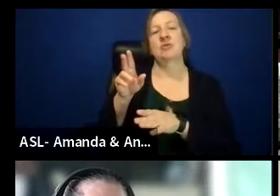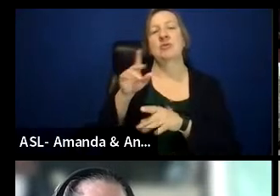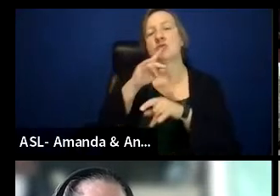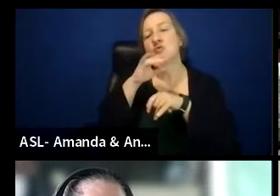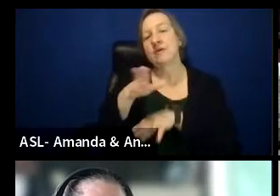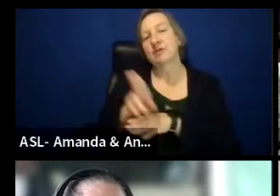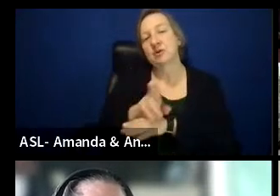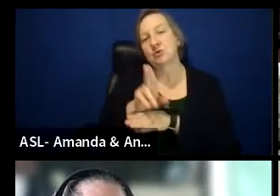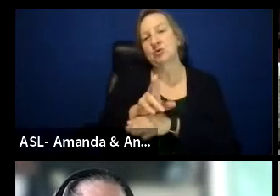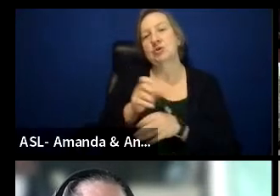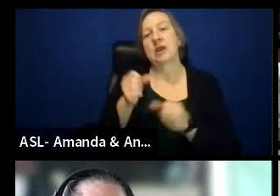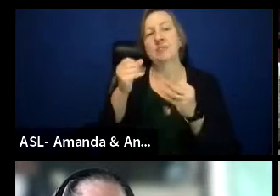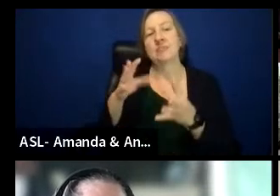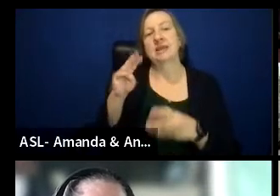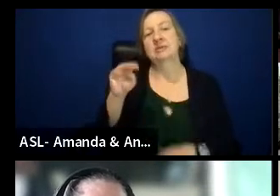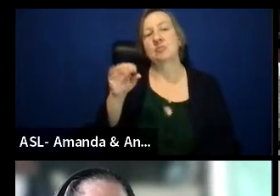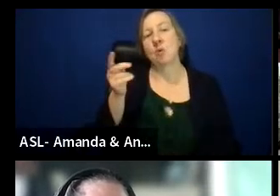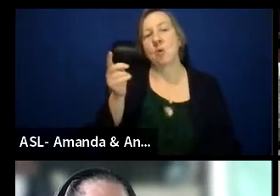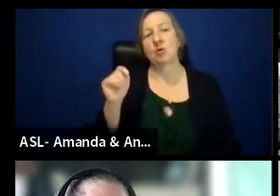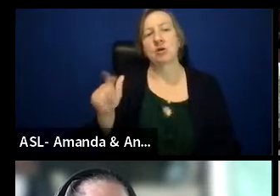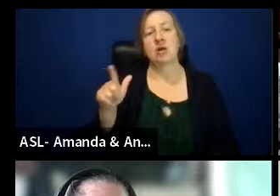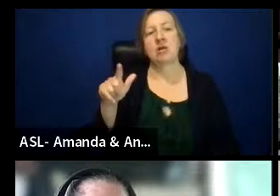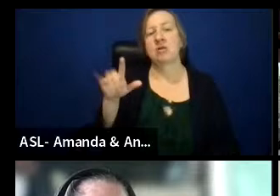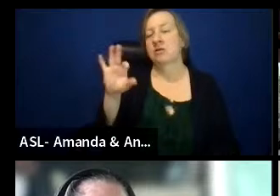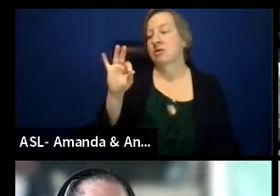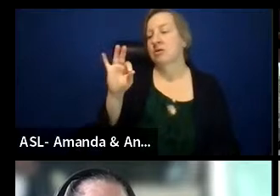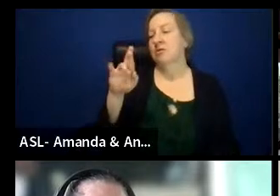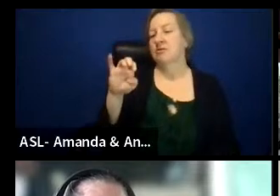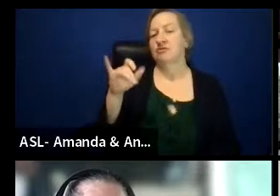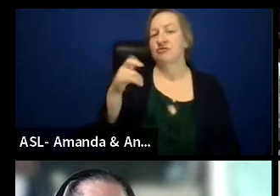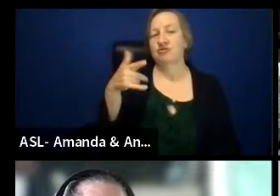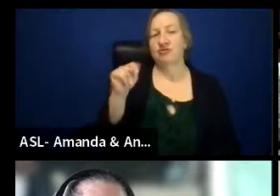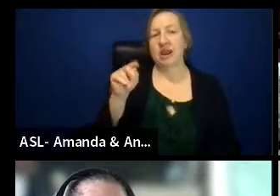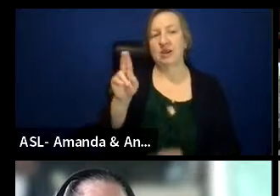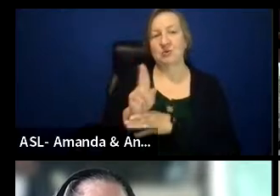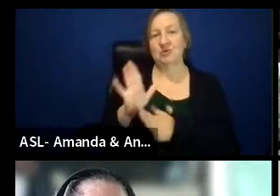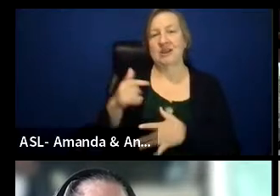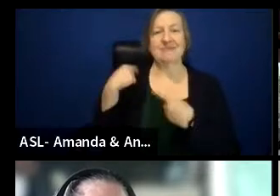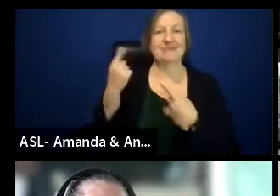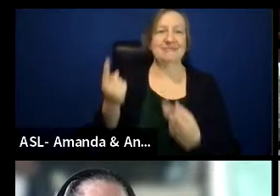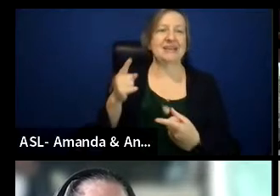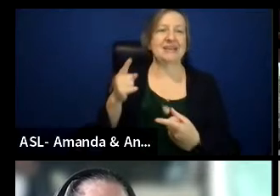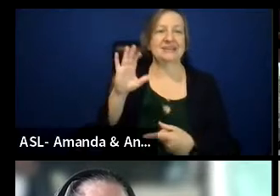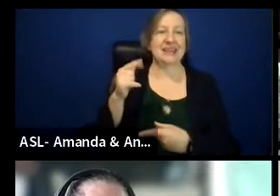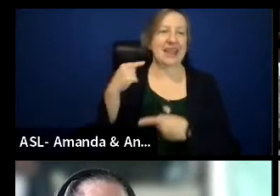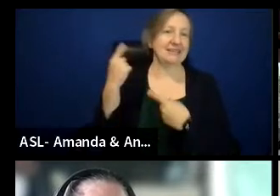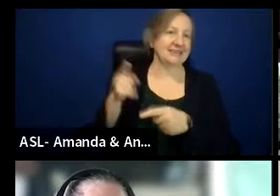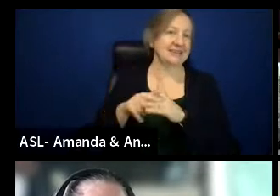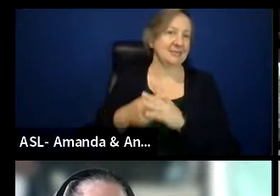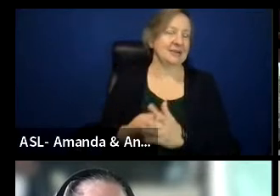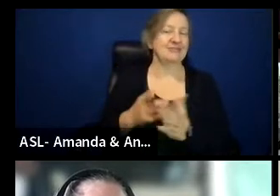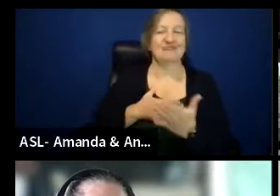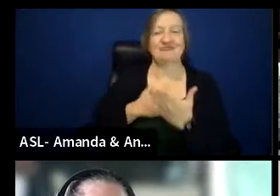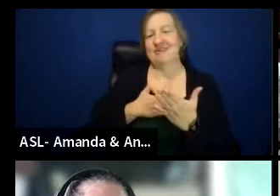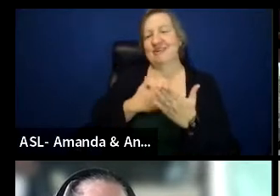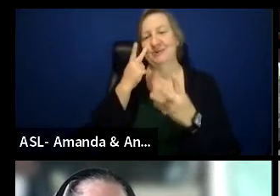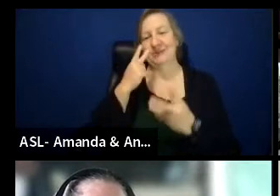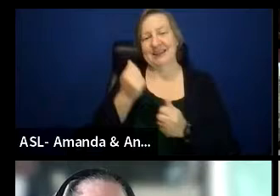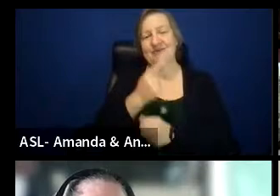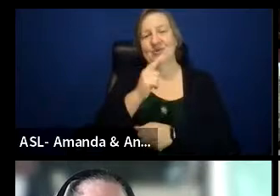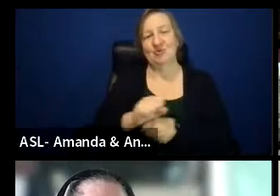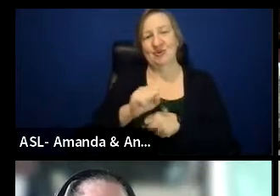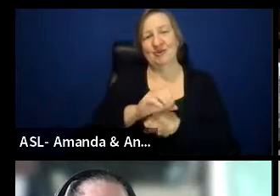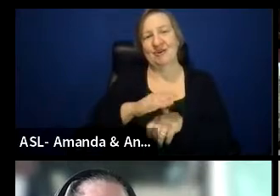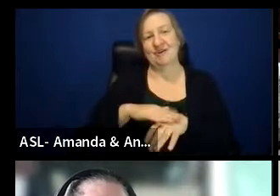users. I've been on the CAG since the beginning, and so it's been great to see everybody and work on this